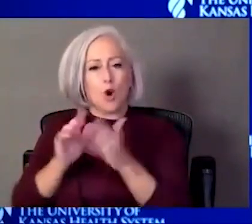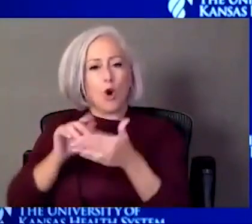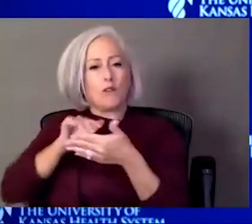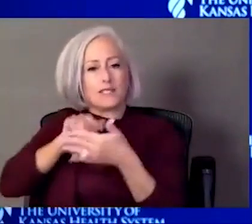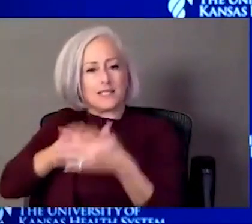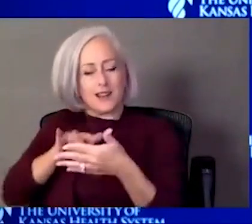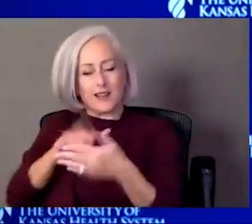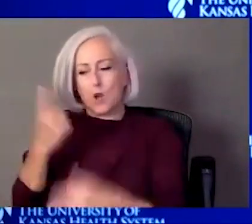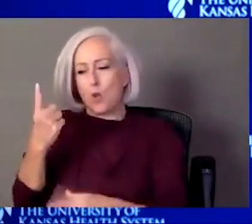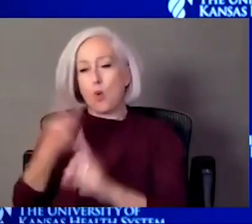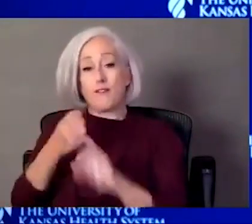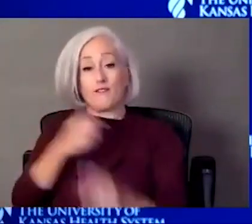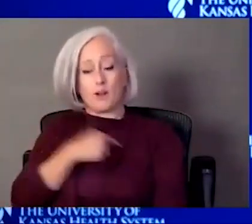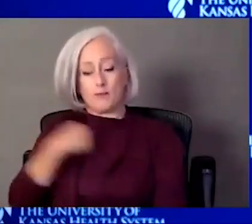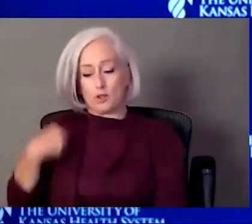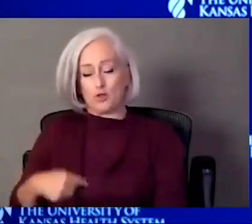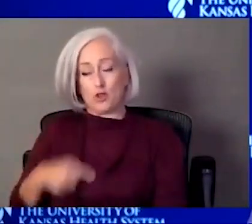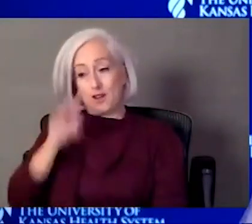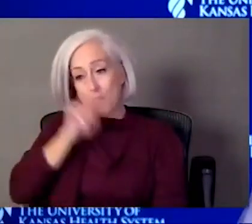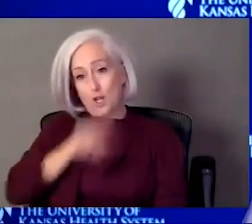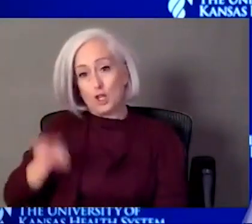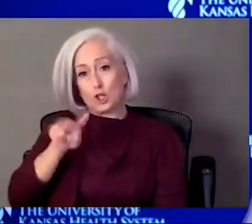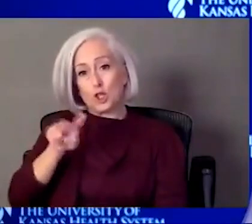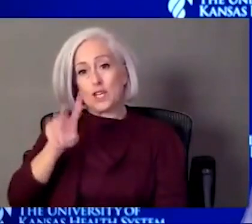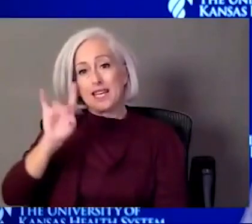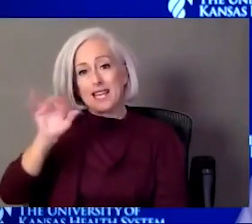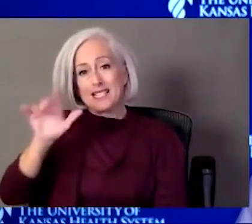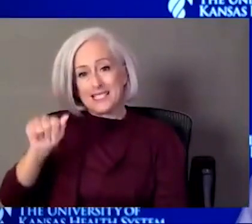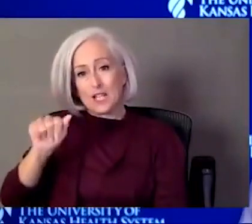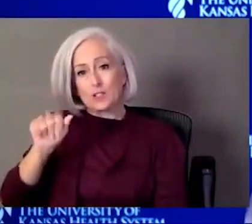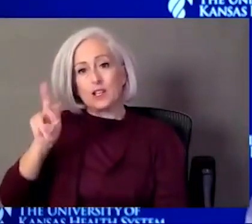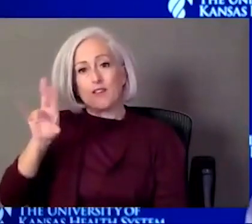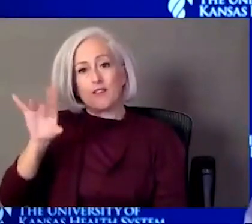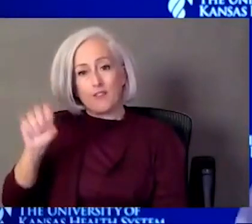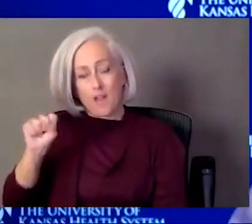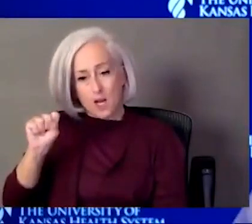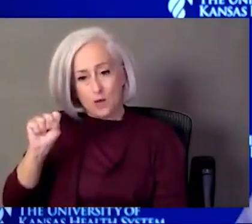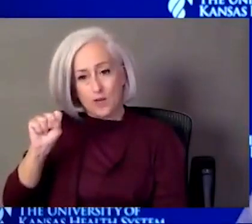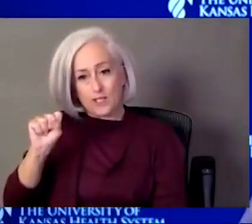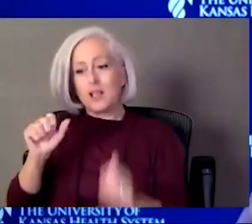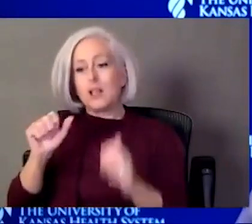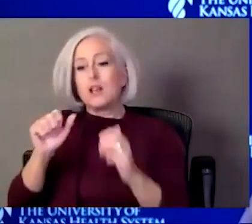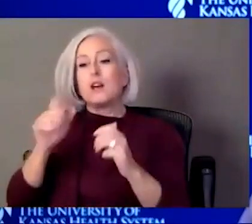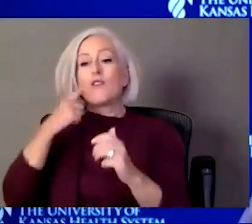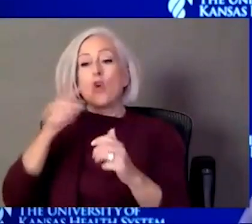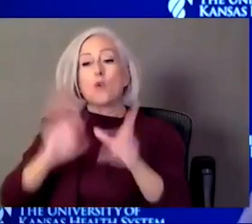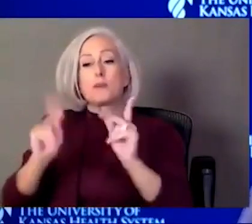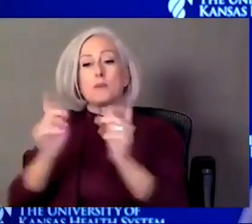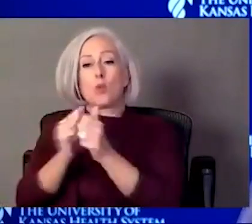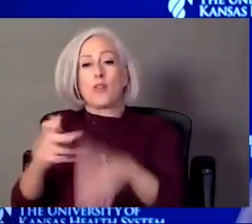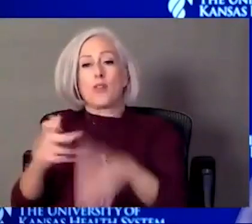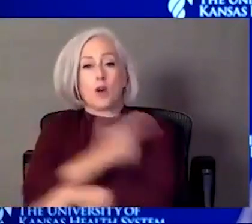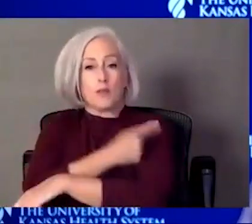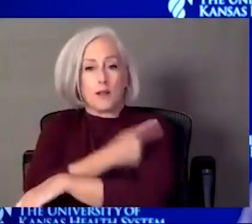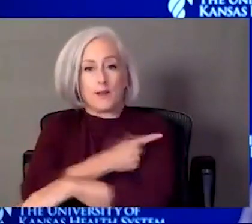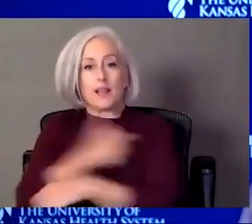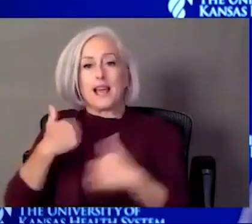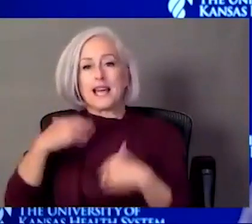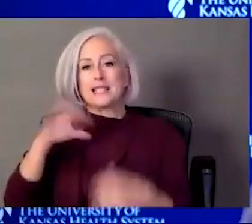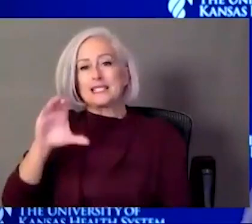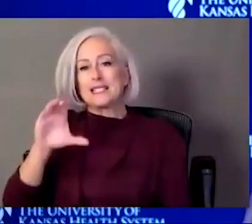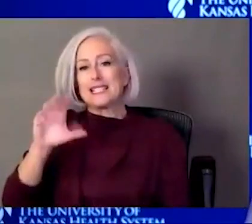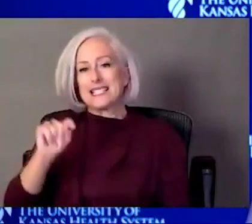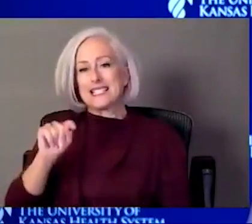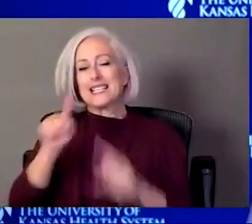looking at Delta virus in unvaccinated people showed that they had, you know, based on CT or cycle threshold values, the ability